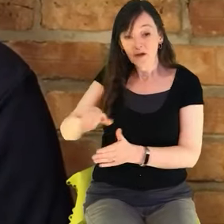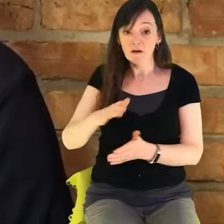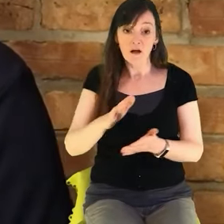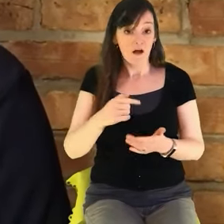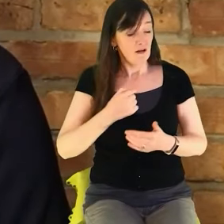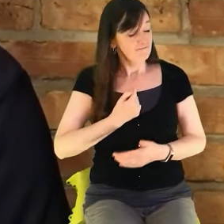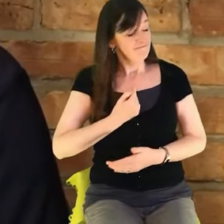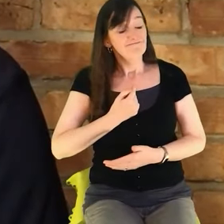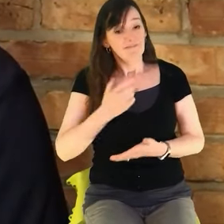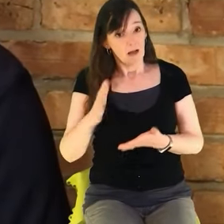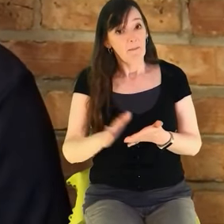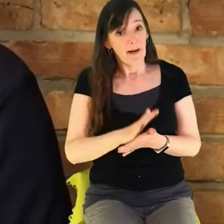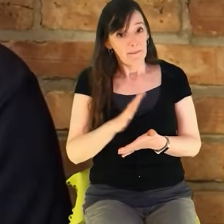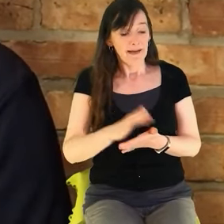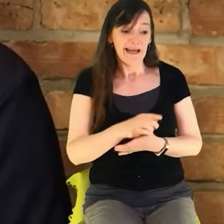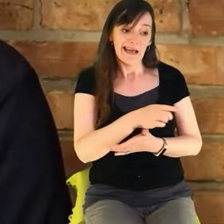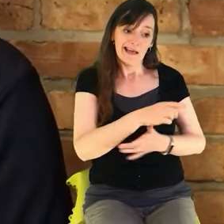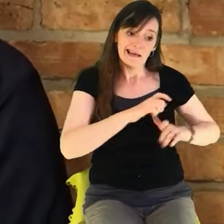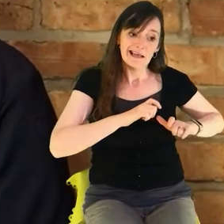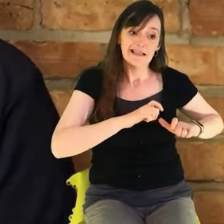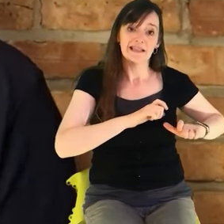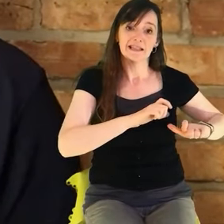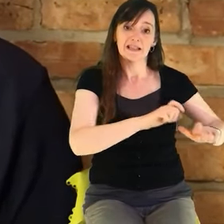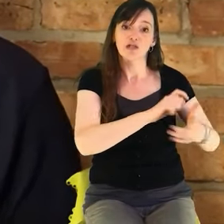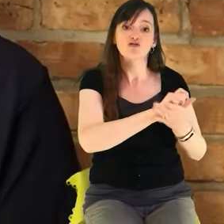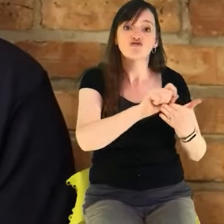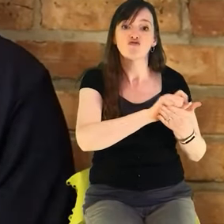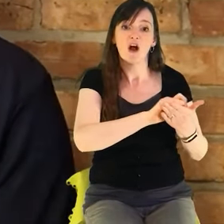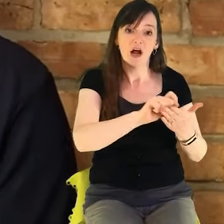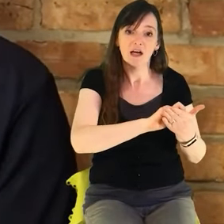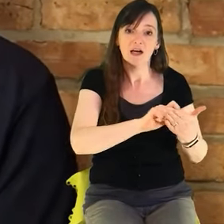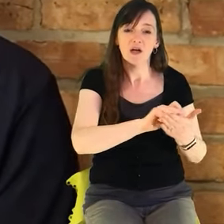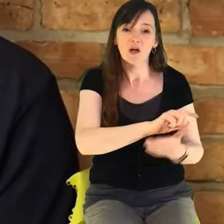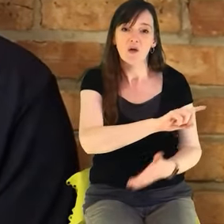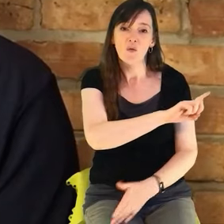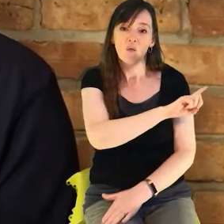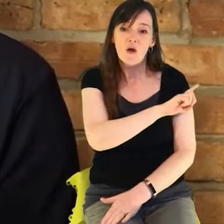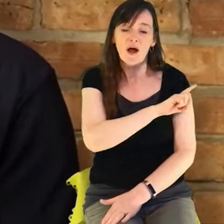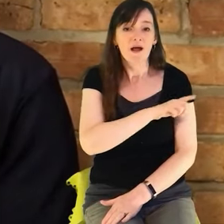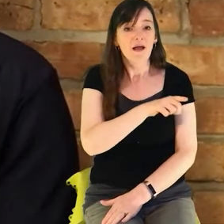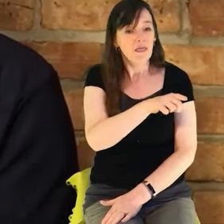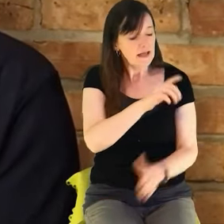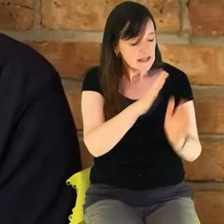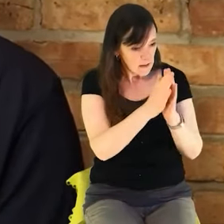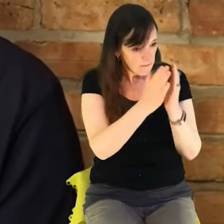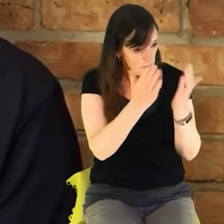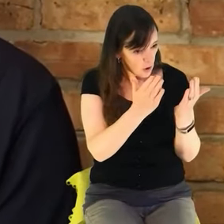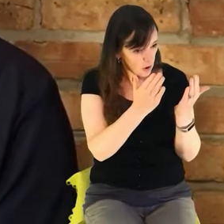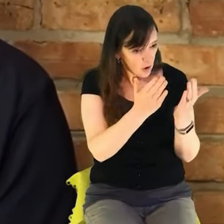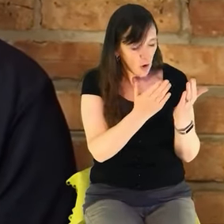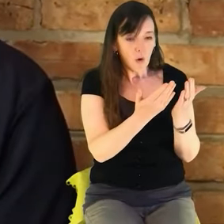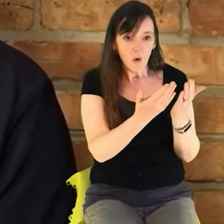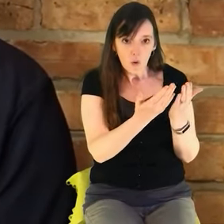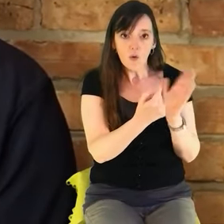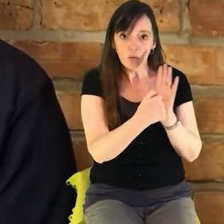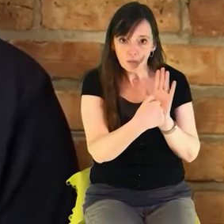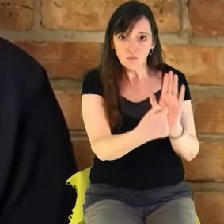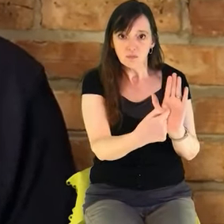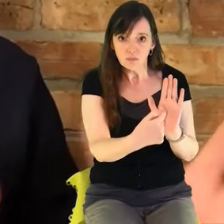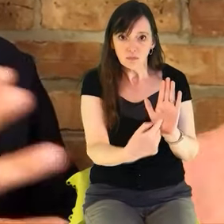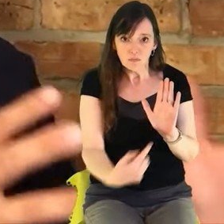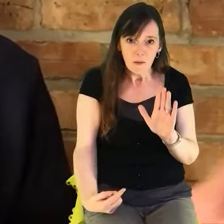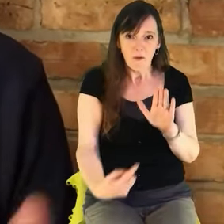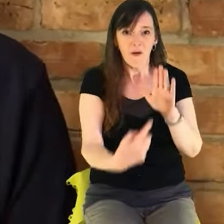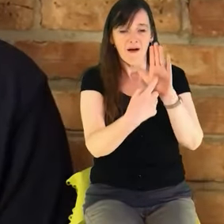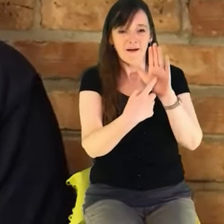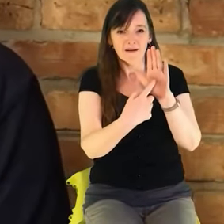Peter continued to write, because actually the message of the book is all the more pertinent knowing